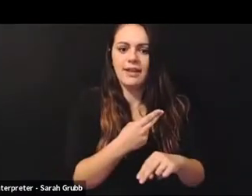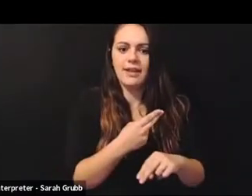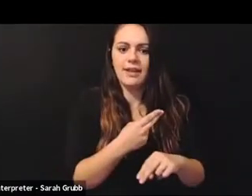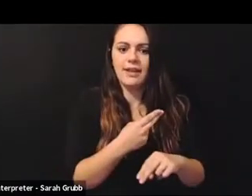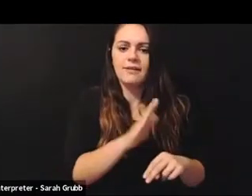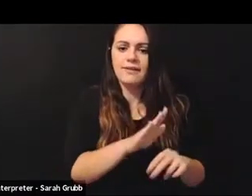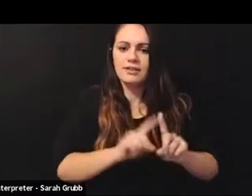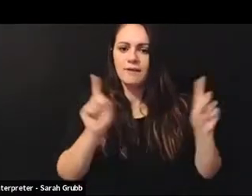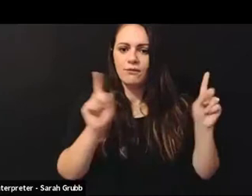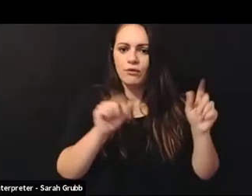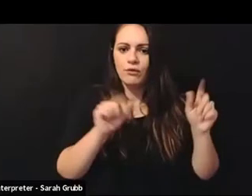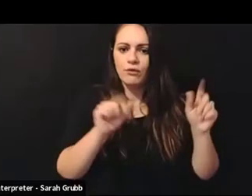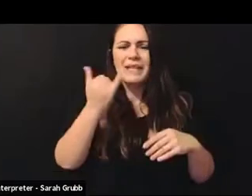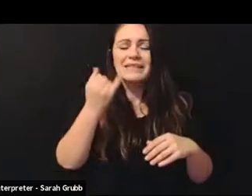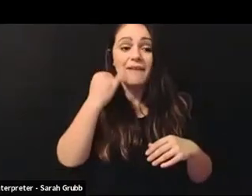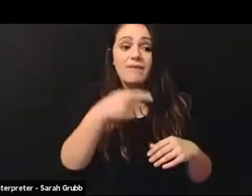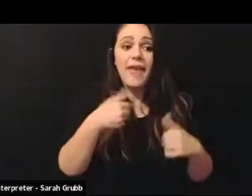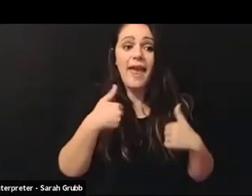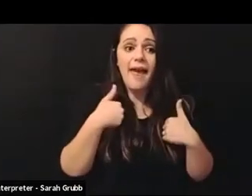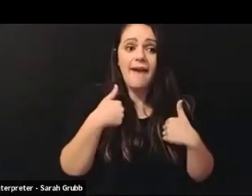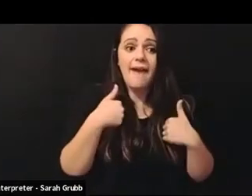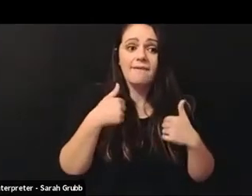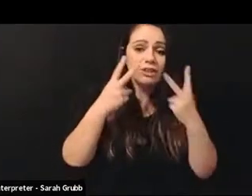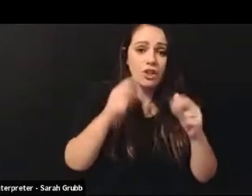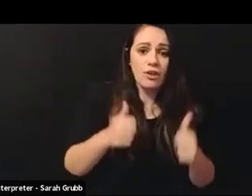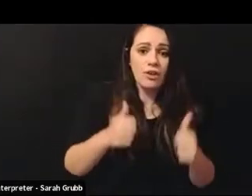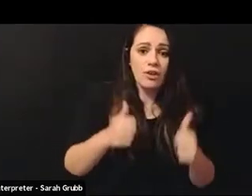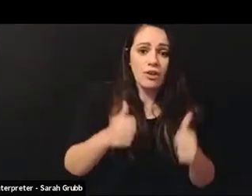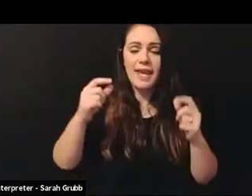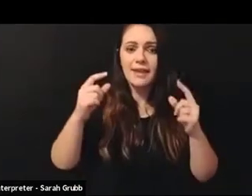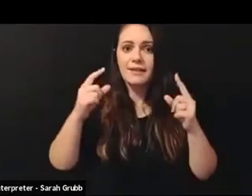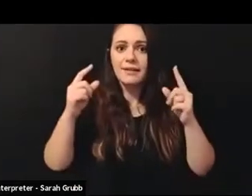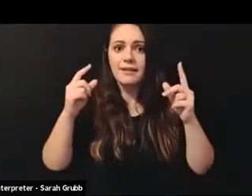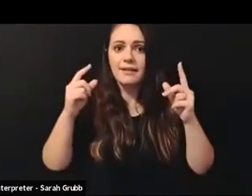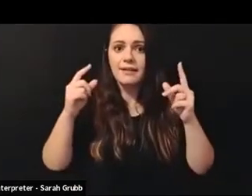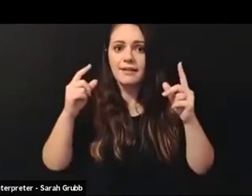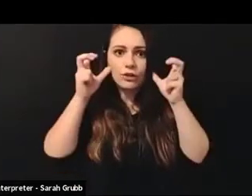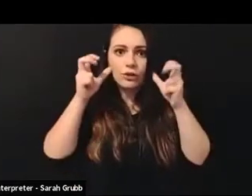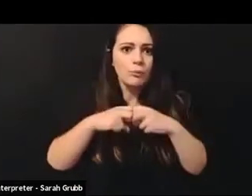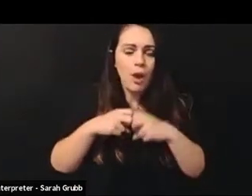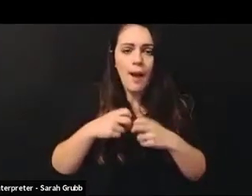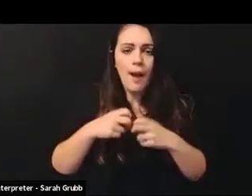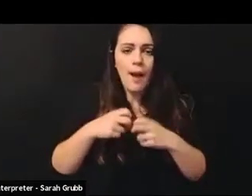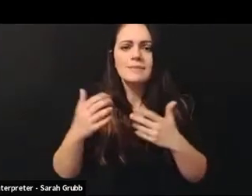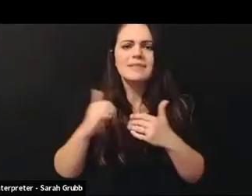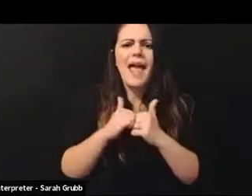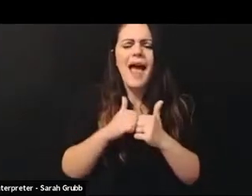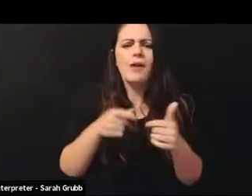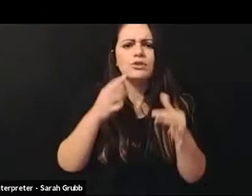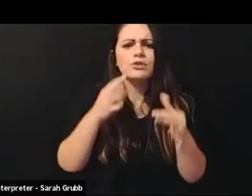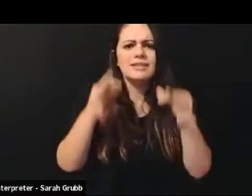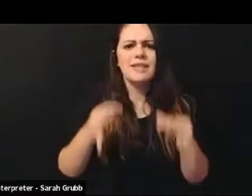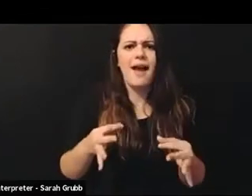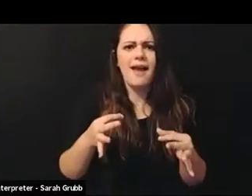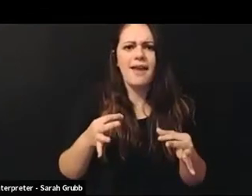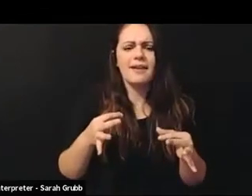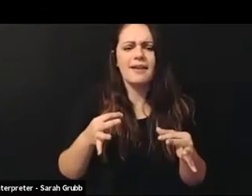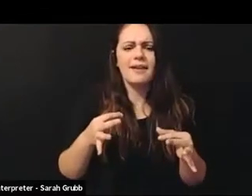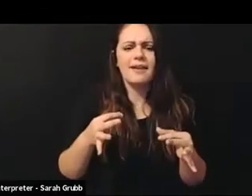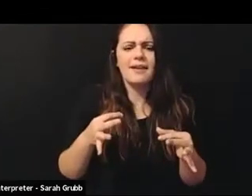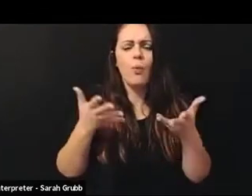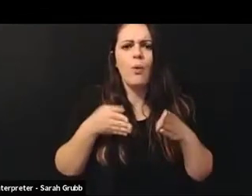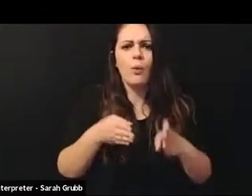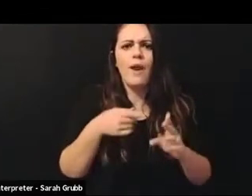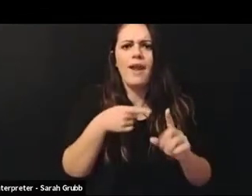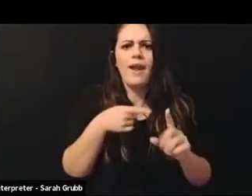and hearing issues, to determine what levels their hearing is at and what functional ways they're using their hearing and what